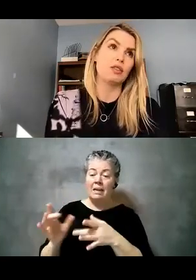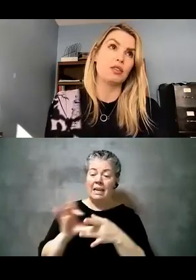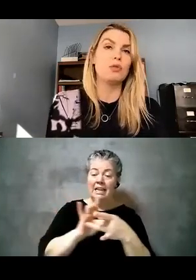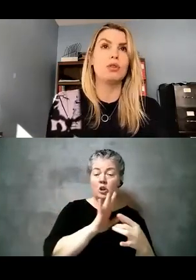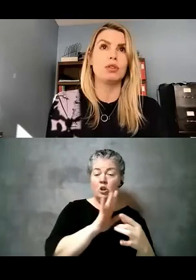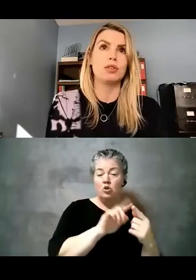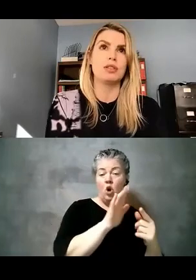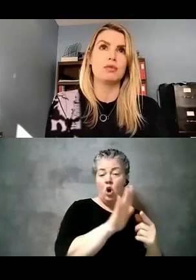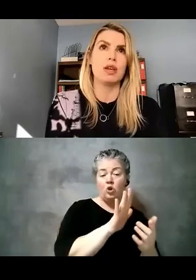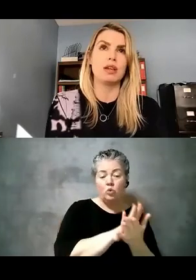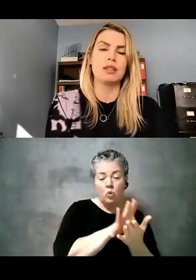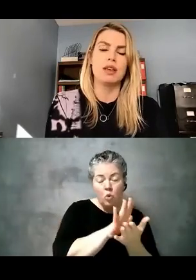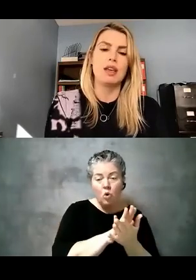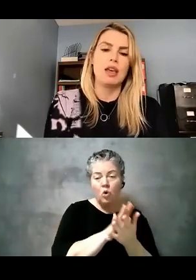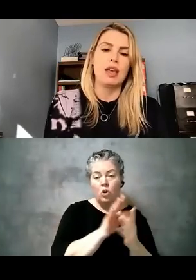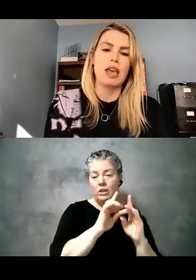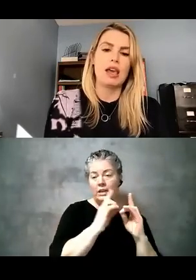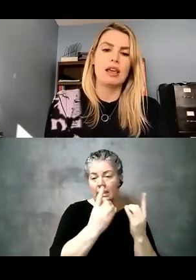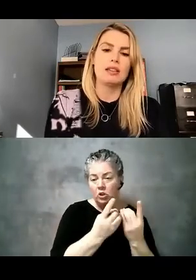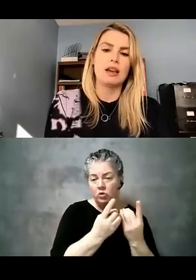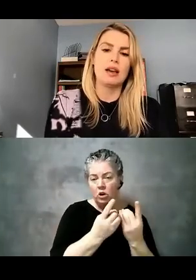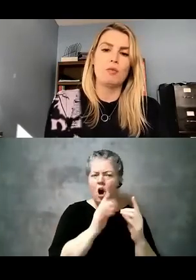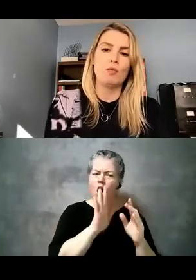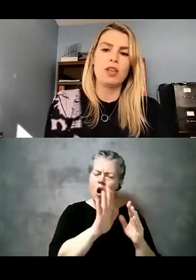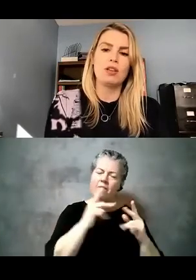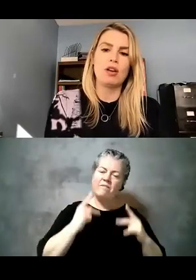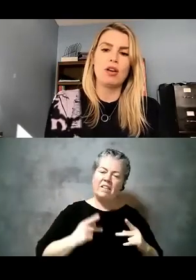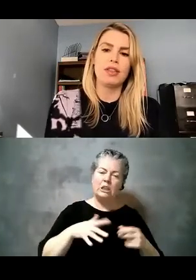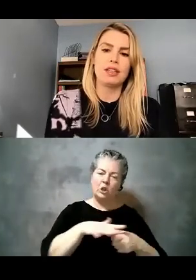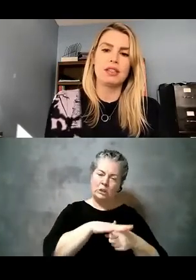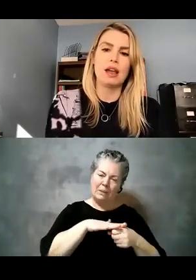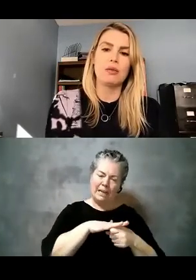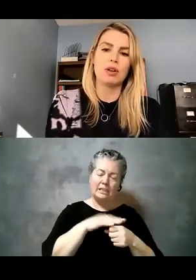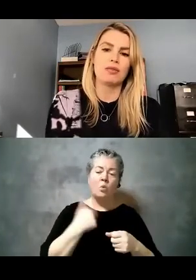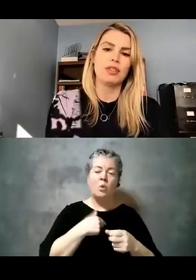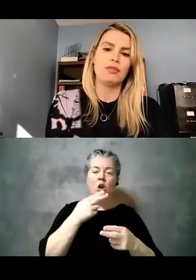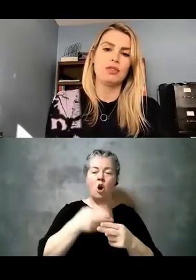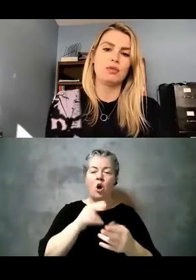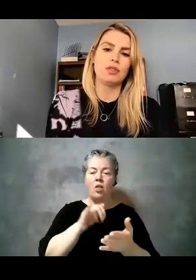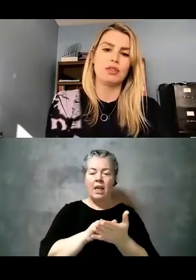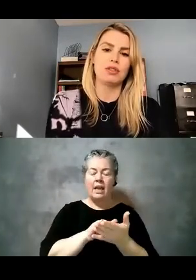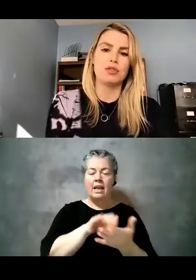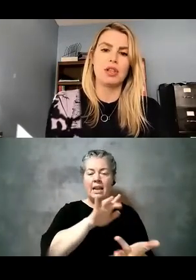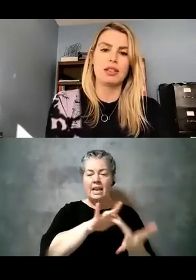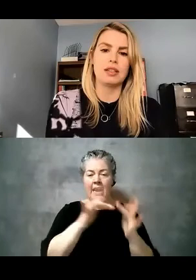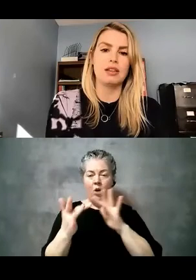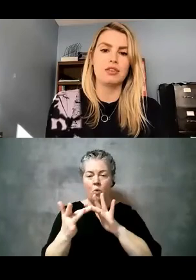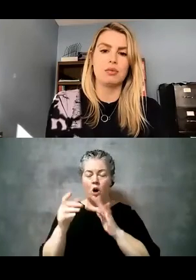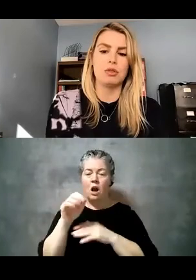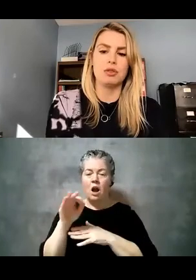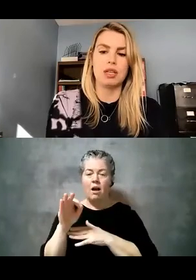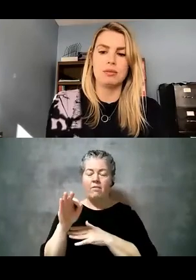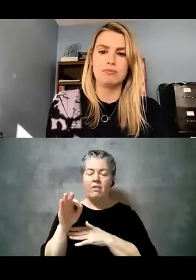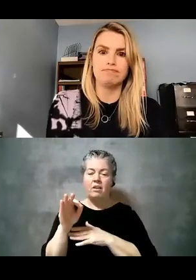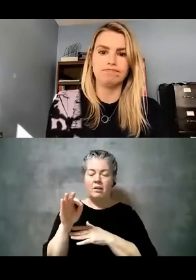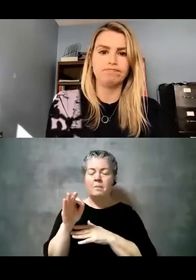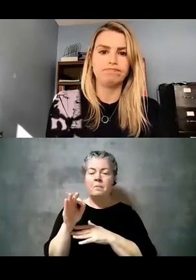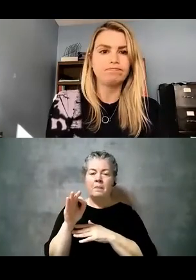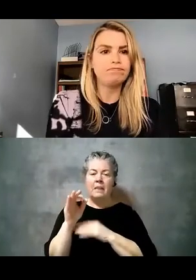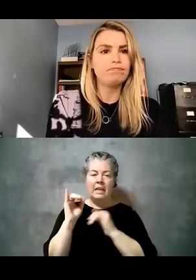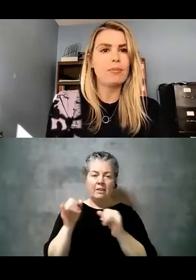i.e. her school or district. And we call this network of individuals a socialized knowledge community.